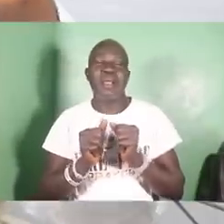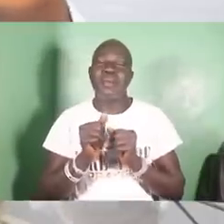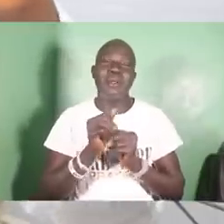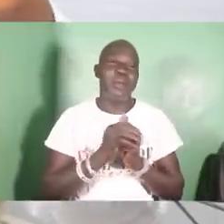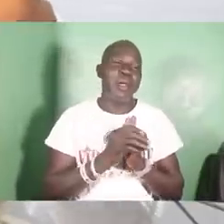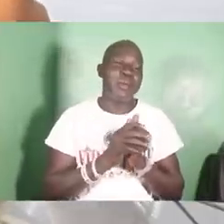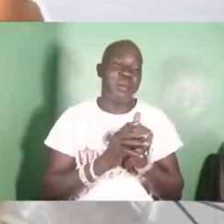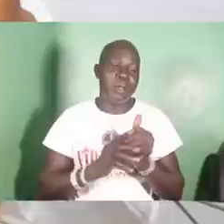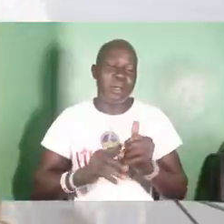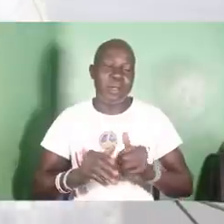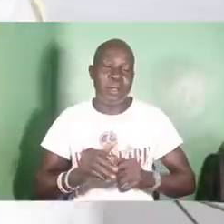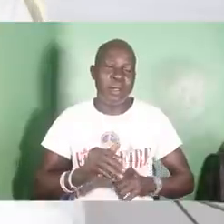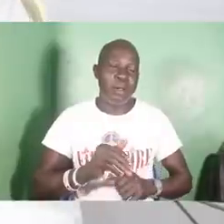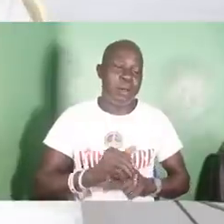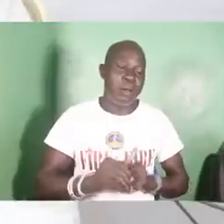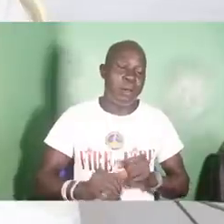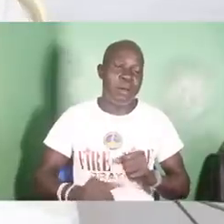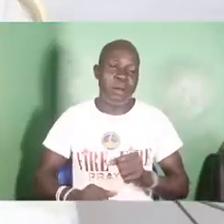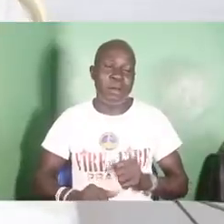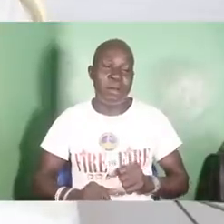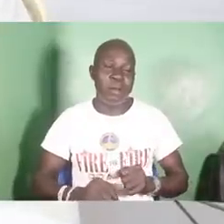aye mi ti da bi toro